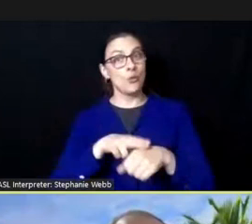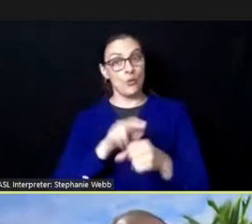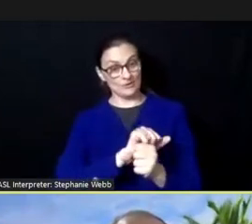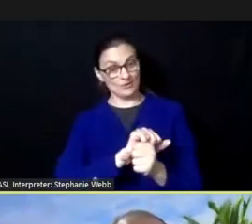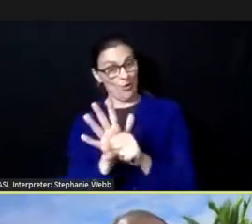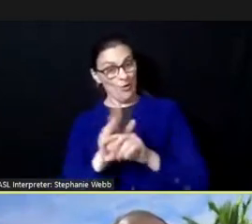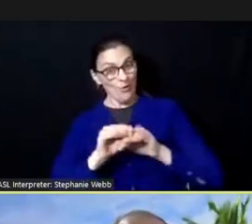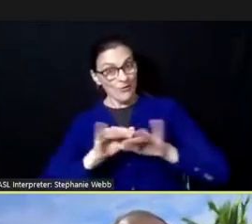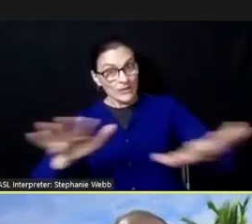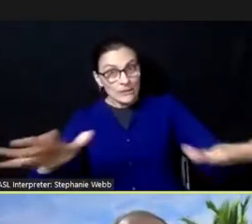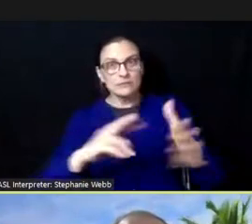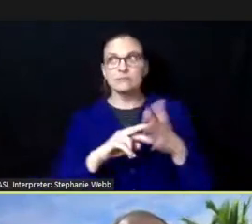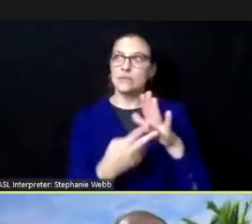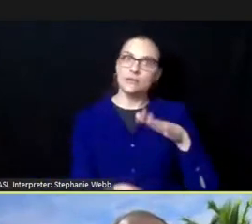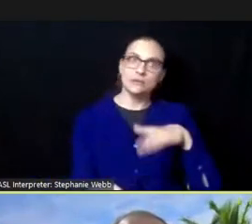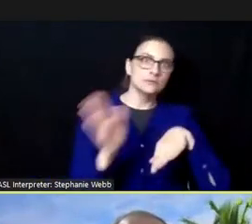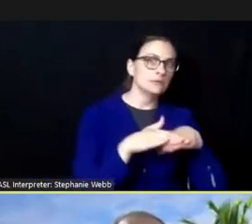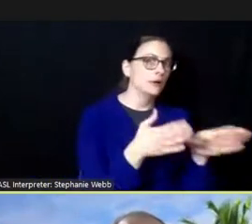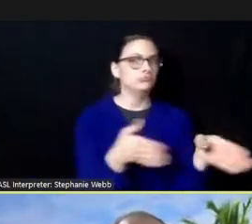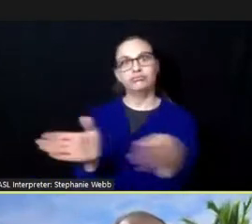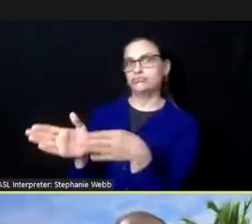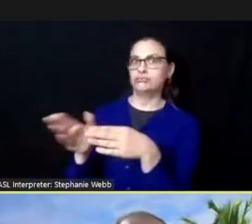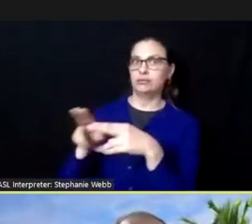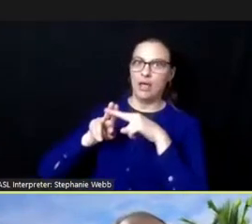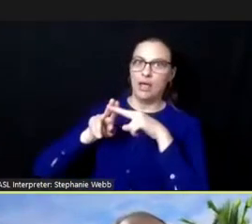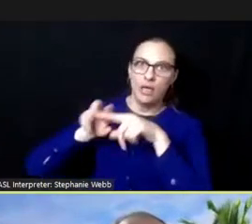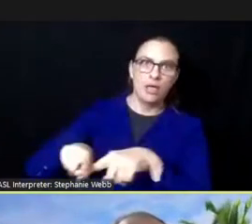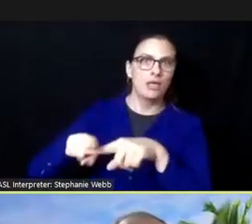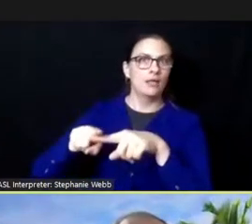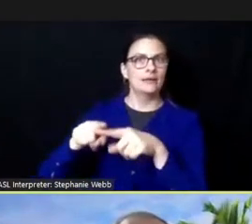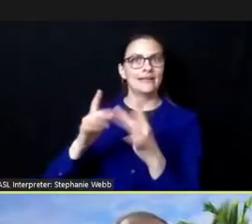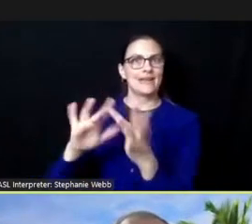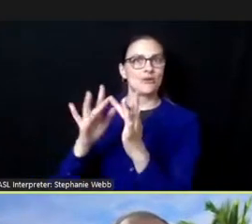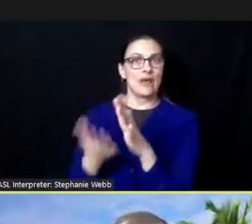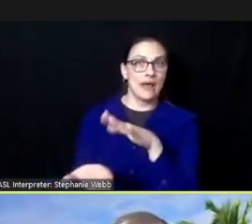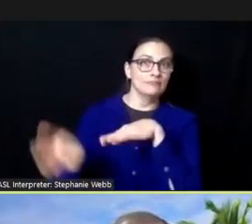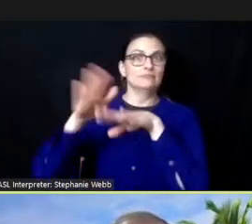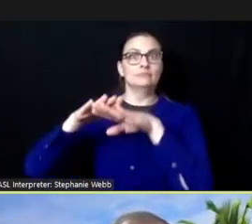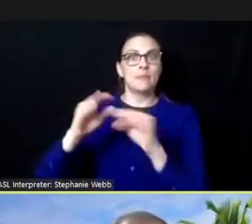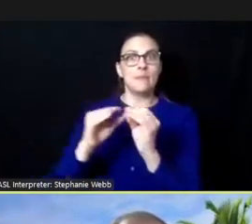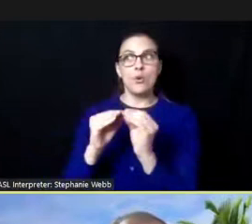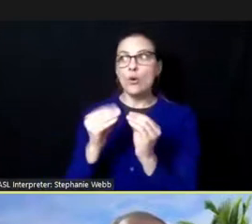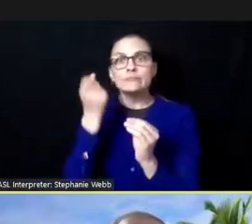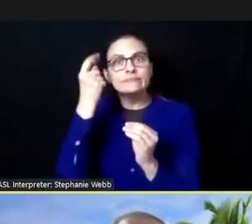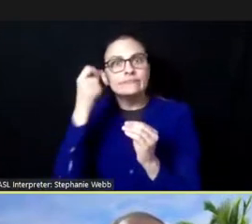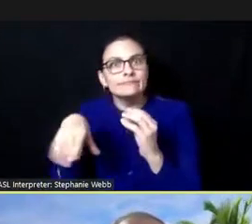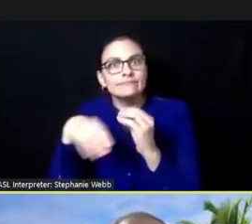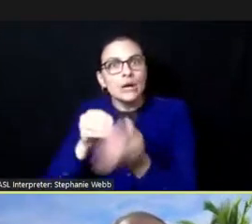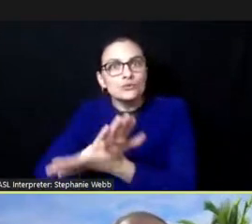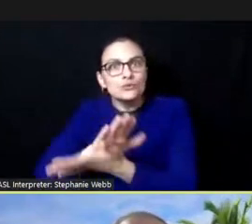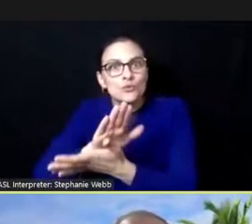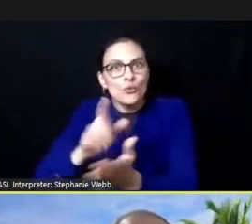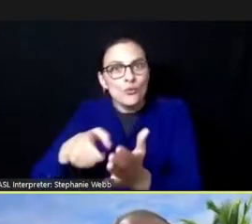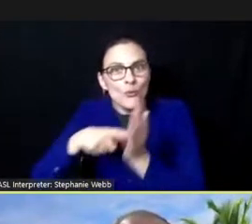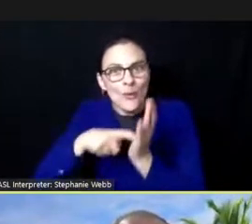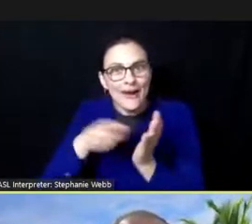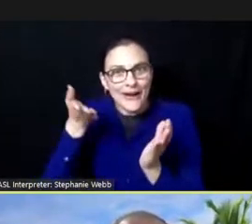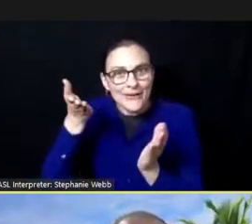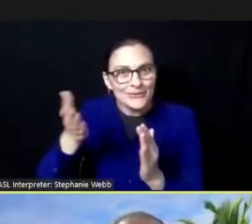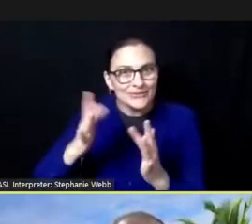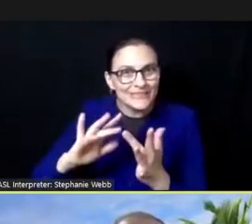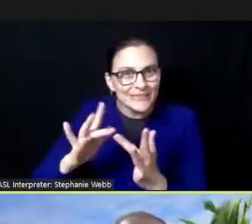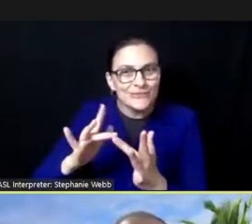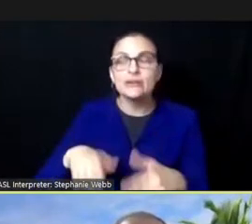on the internet because we were able to, not do education without it. If you needed to apply